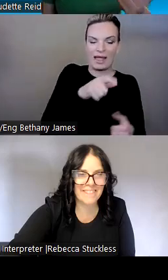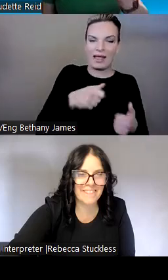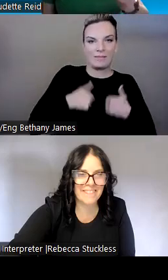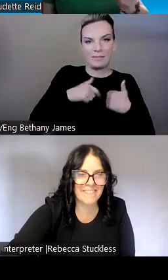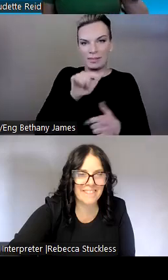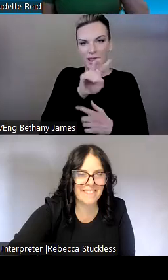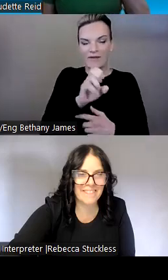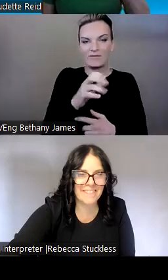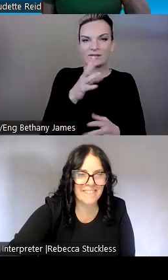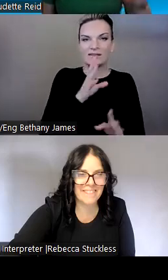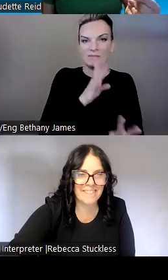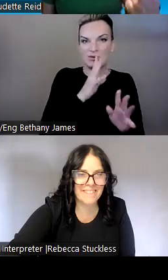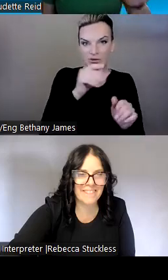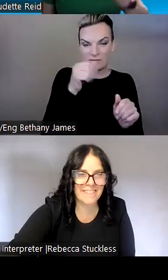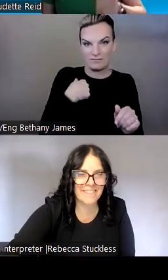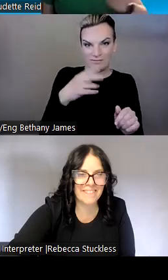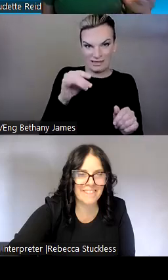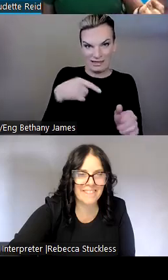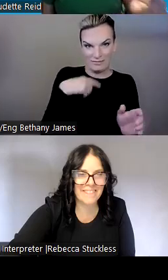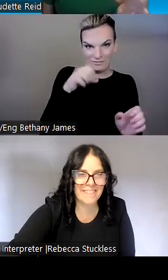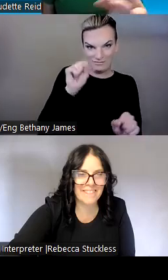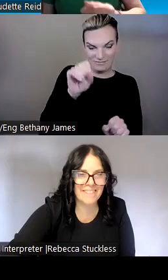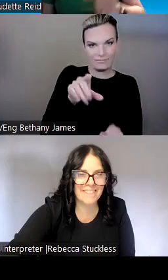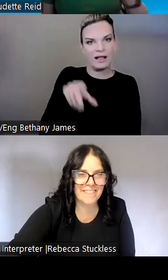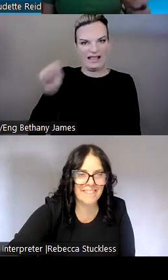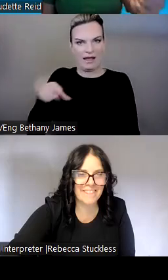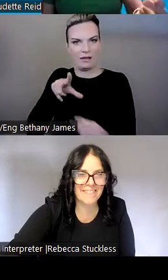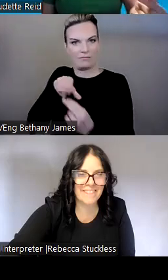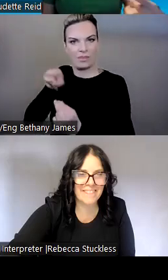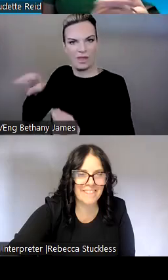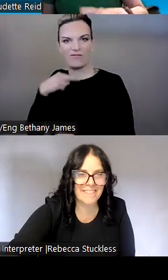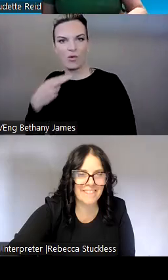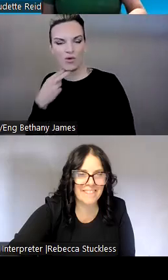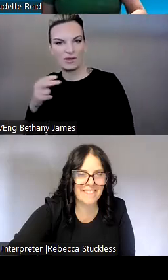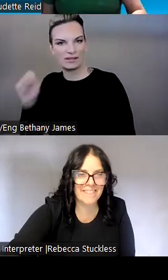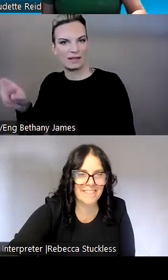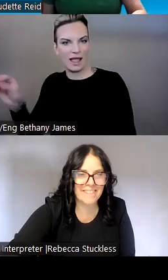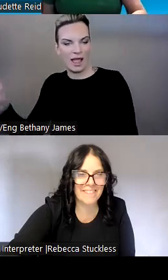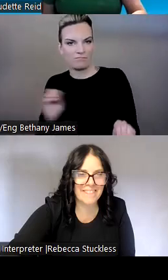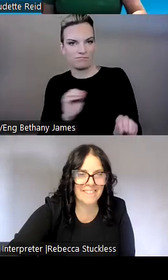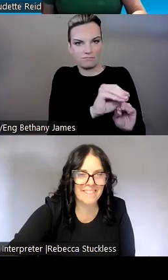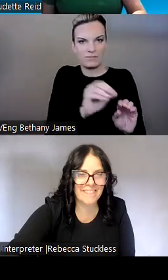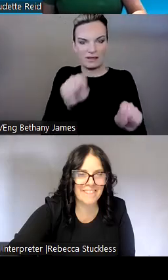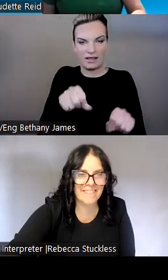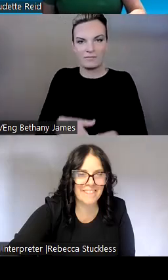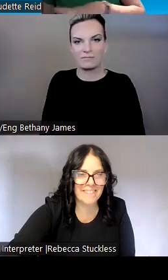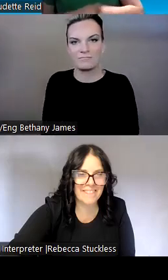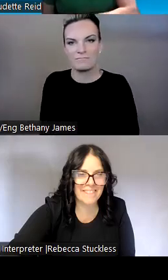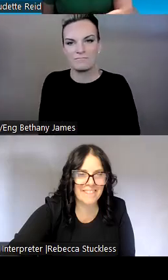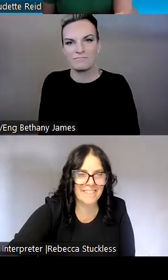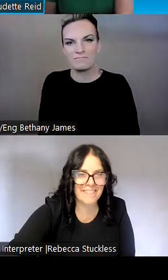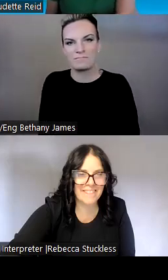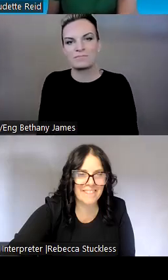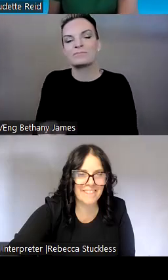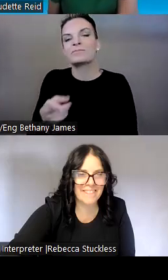Now you're probably thinking, well, if someone has trouble speaking, how are they going to use this? I had a situation where a